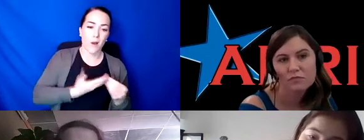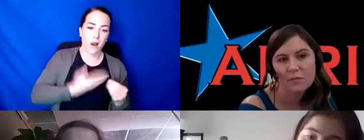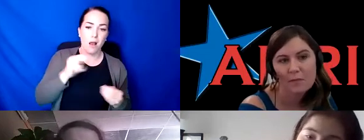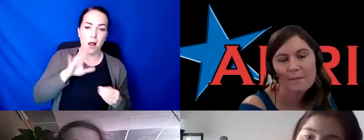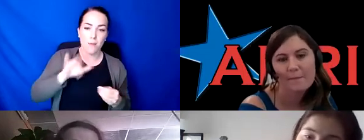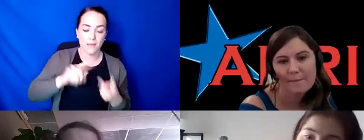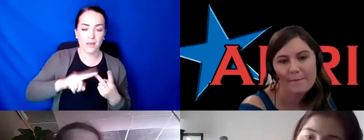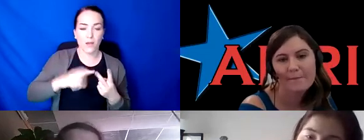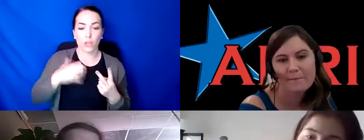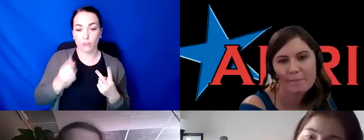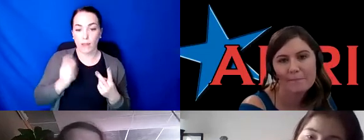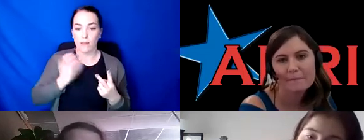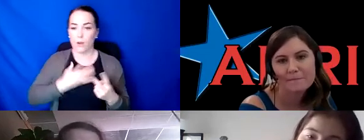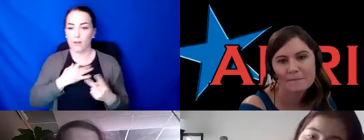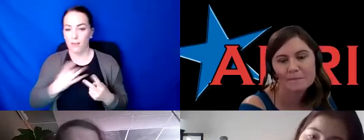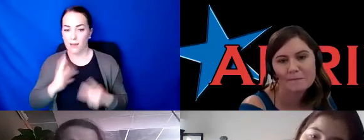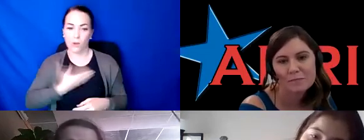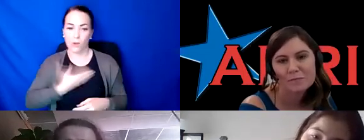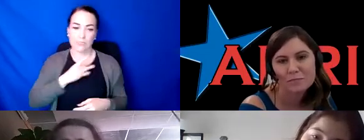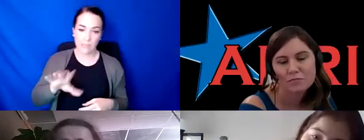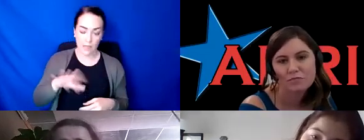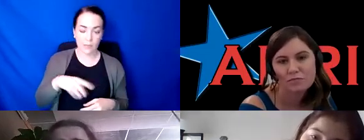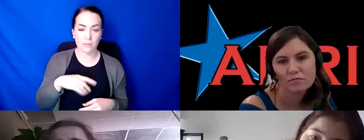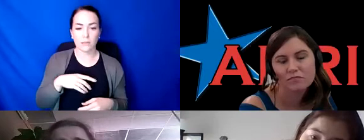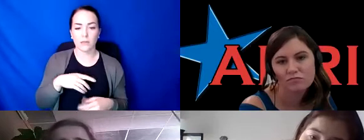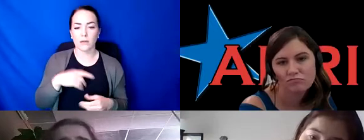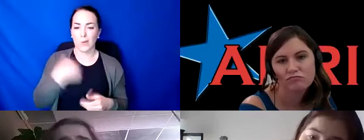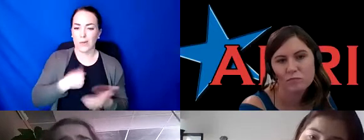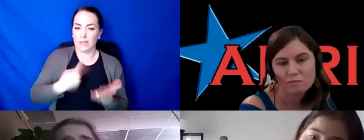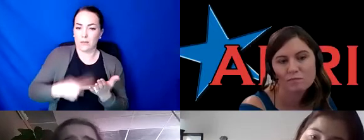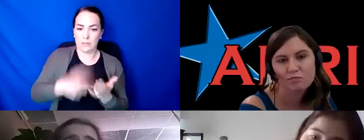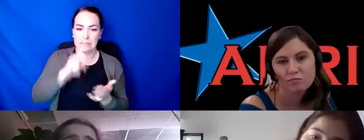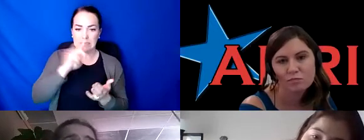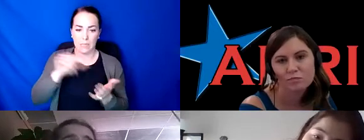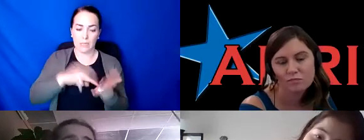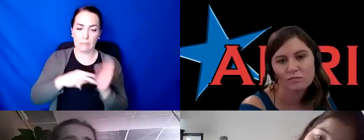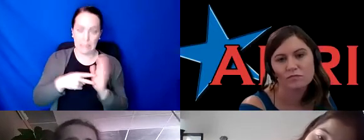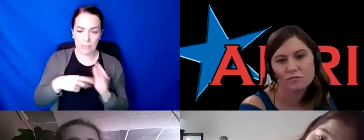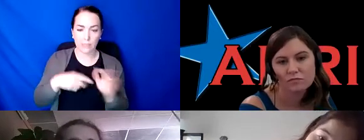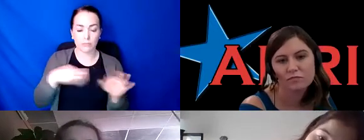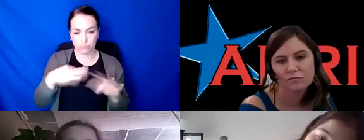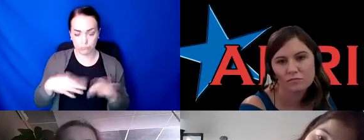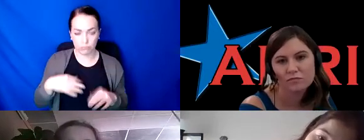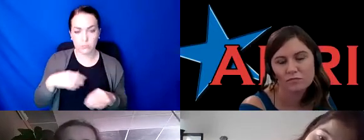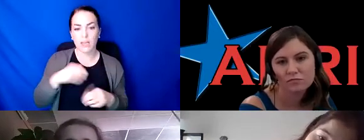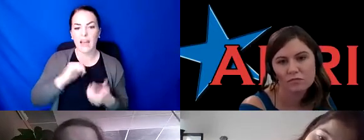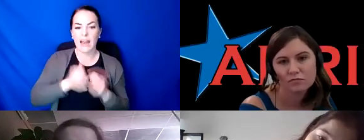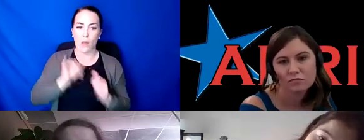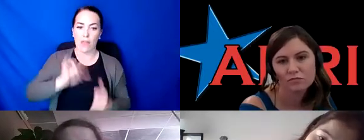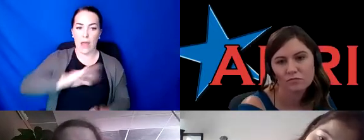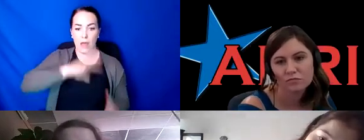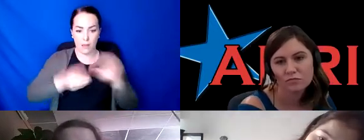our likes, our dislikes, and we talk about what our disability is and how all of these things together make us who we